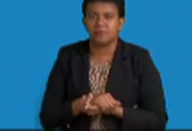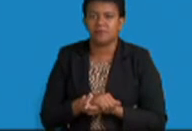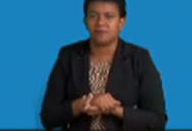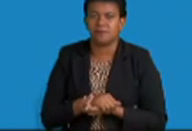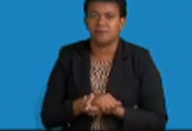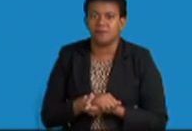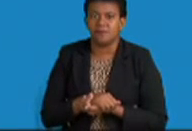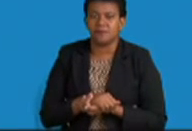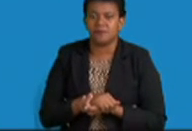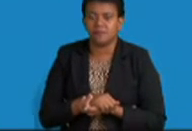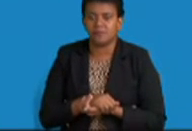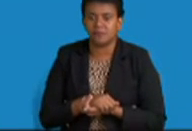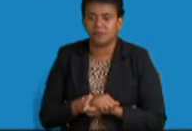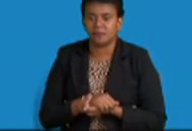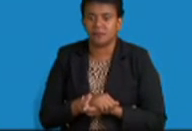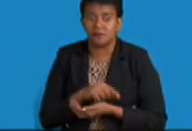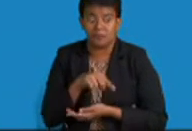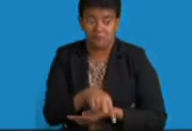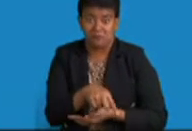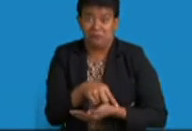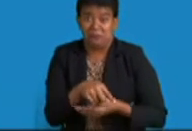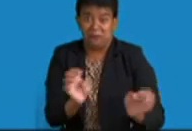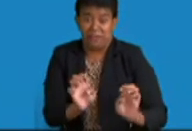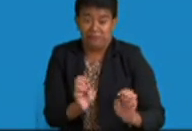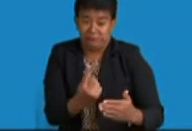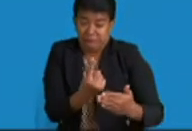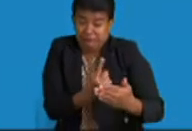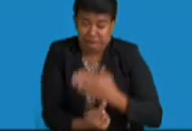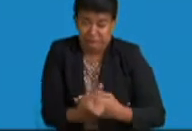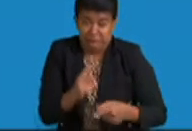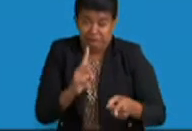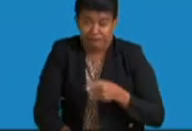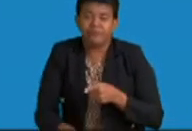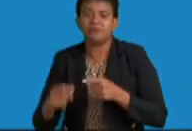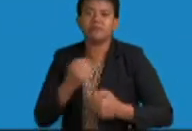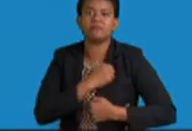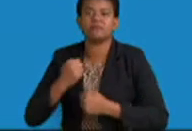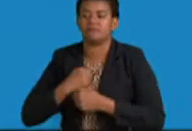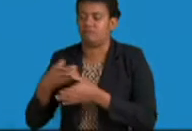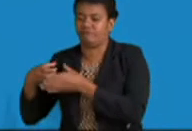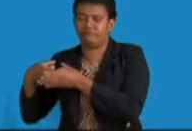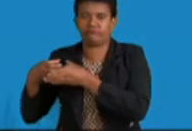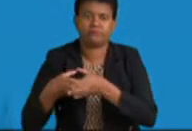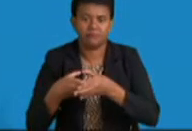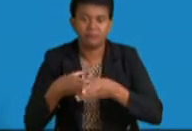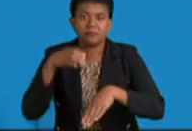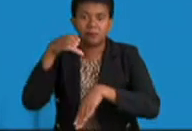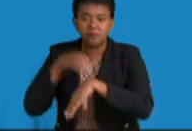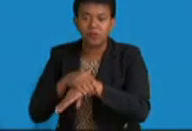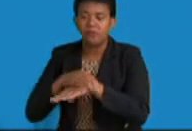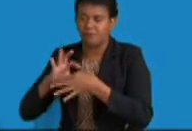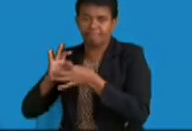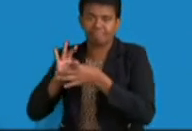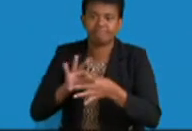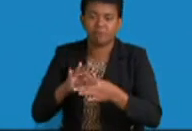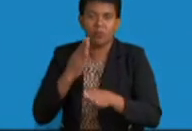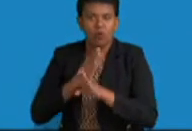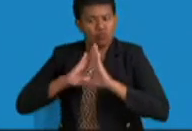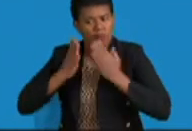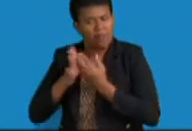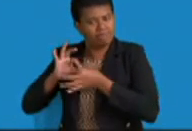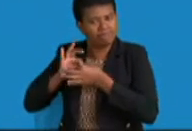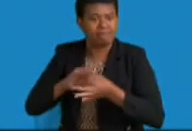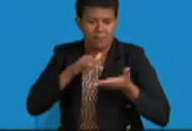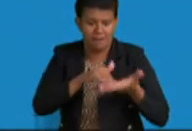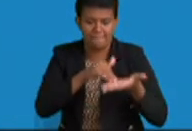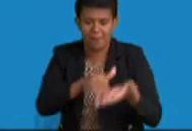combined efforts of civilian and military organizations for effective response. We intend to leverage on the use of